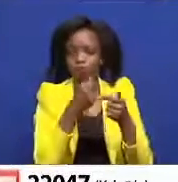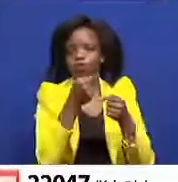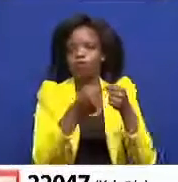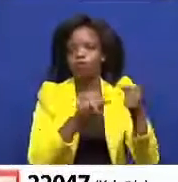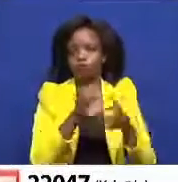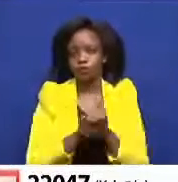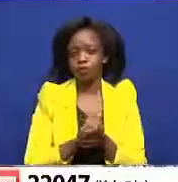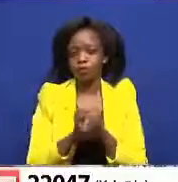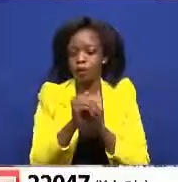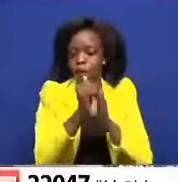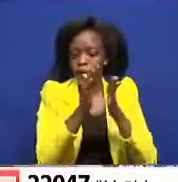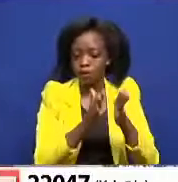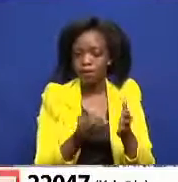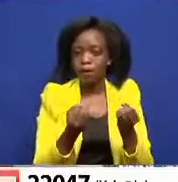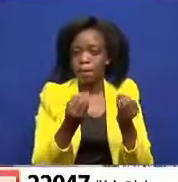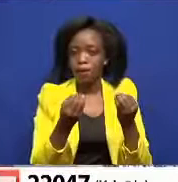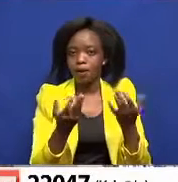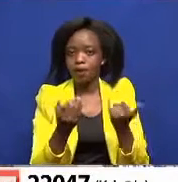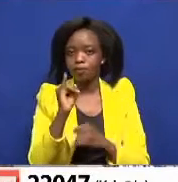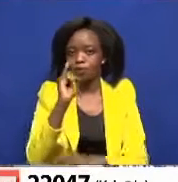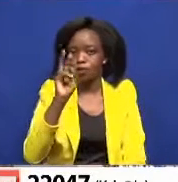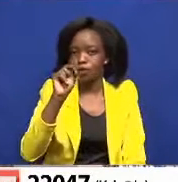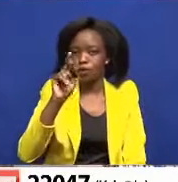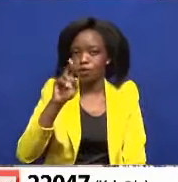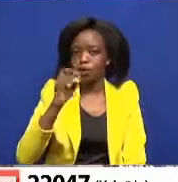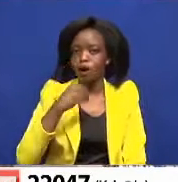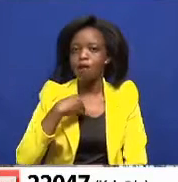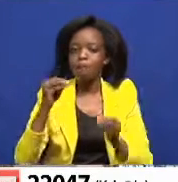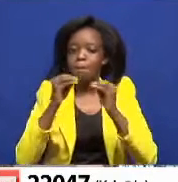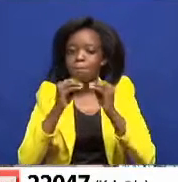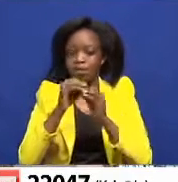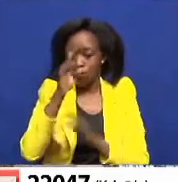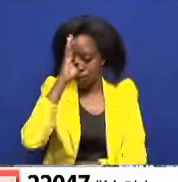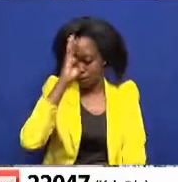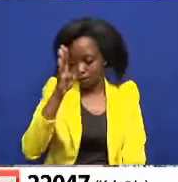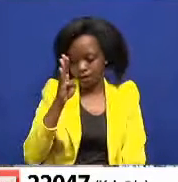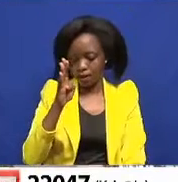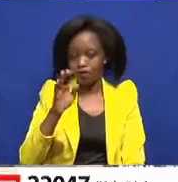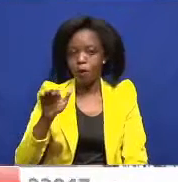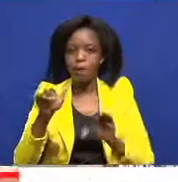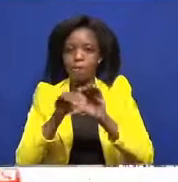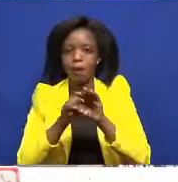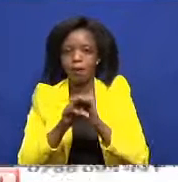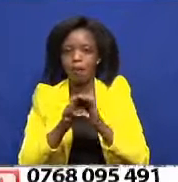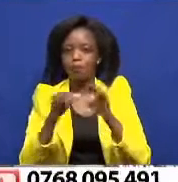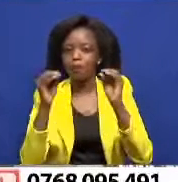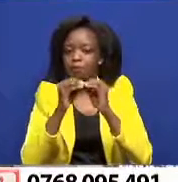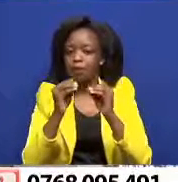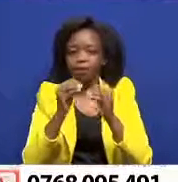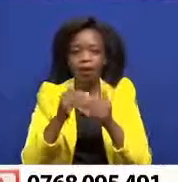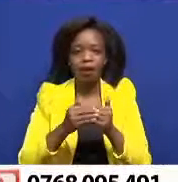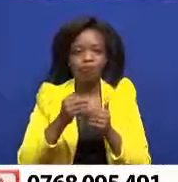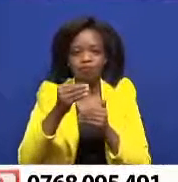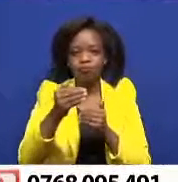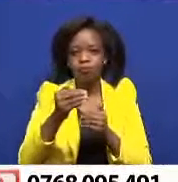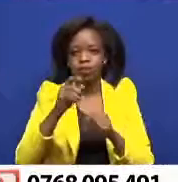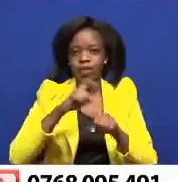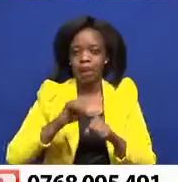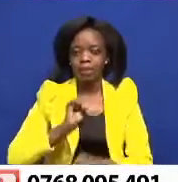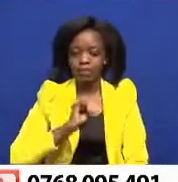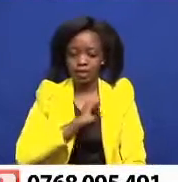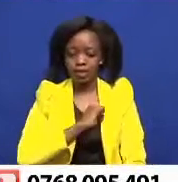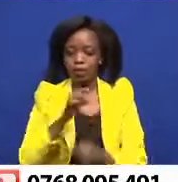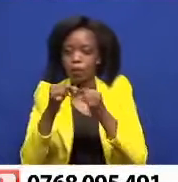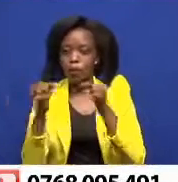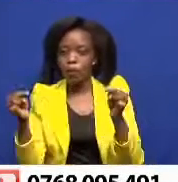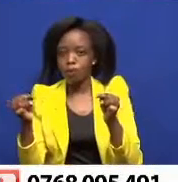Majority Whip Irungu Kangata had on Sunday organized an informal meeting to whip members. The meeting was, however, postponed after senators from the team